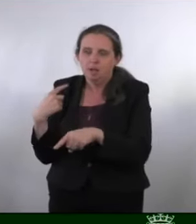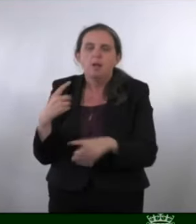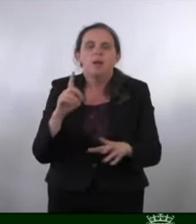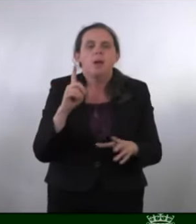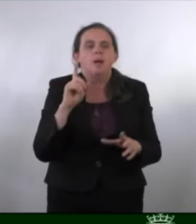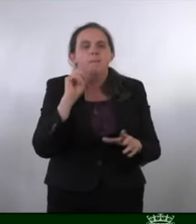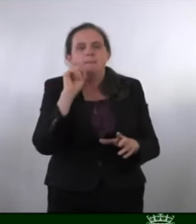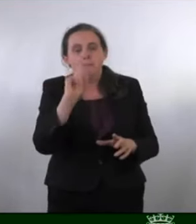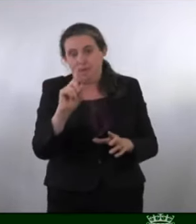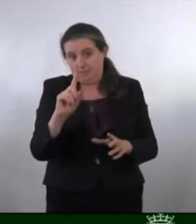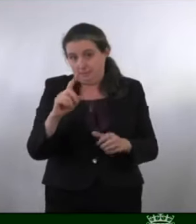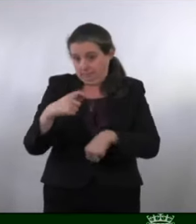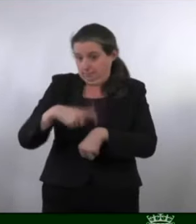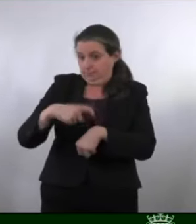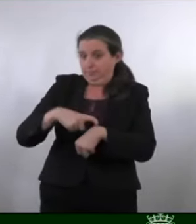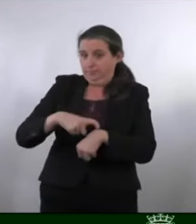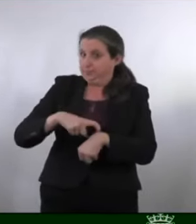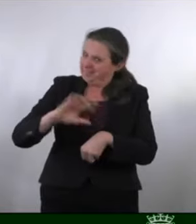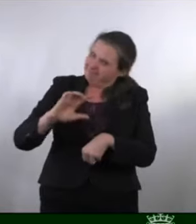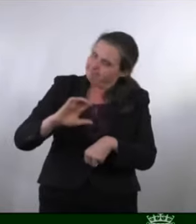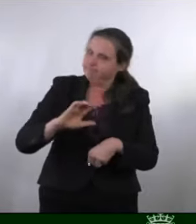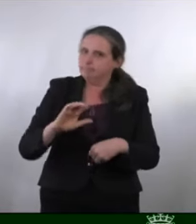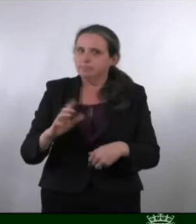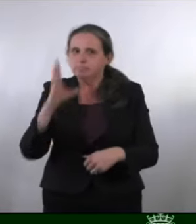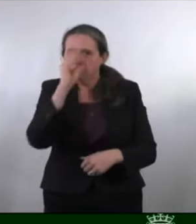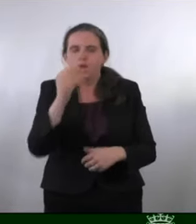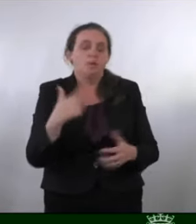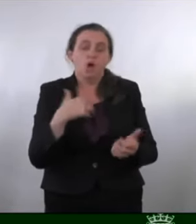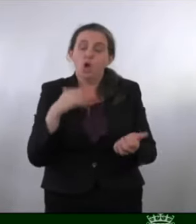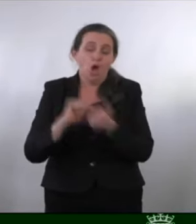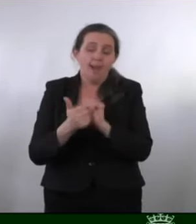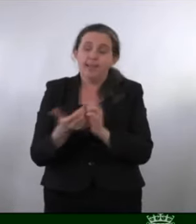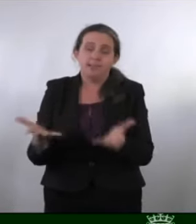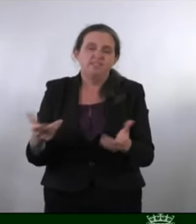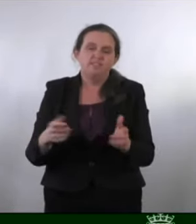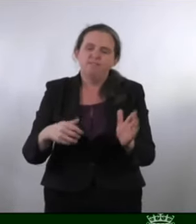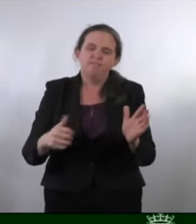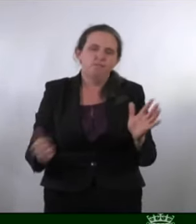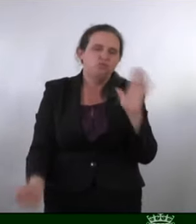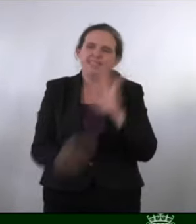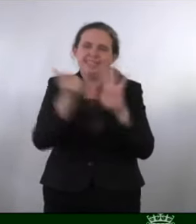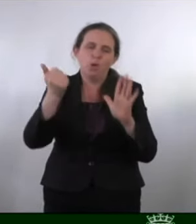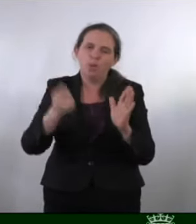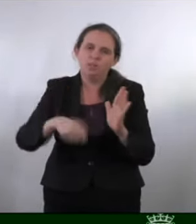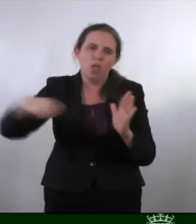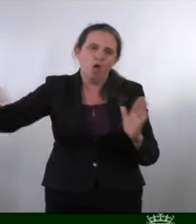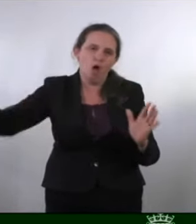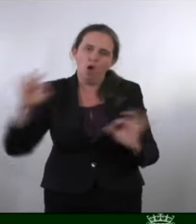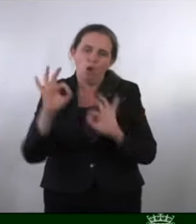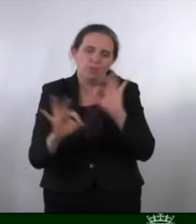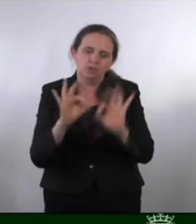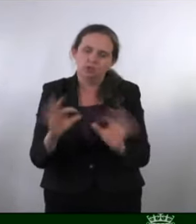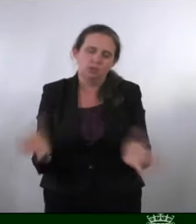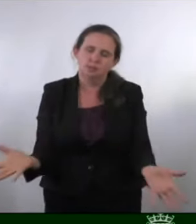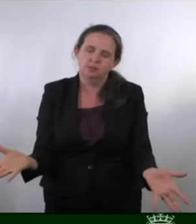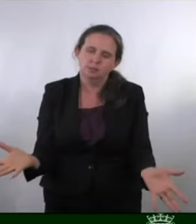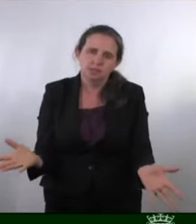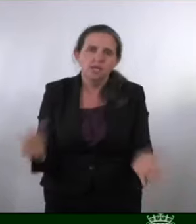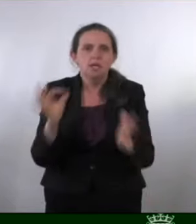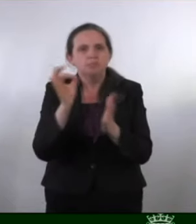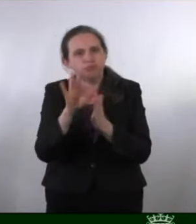in spite of colleagues giving ridiculously long questions, the Prime Minister feels like giving shorter